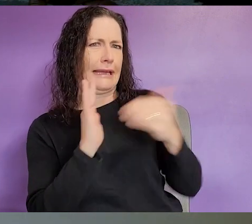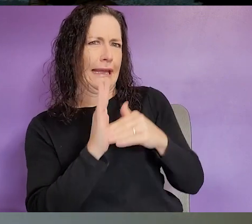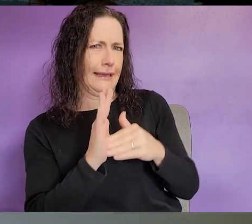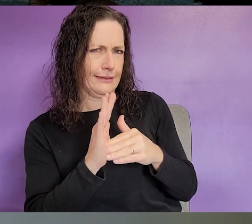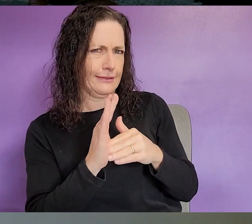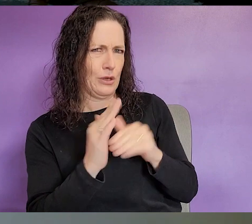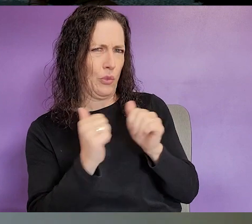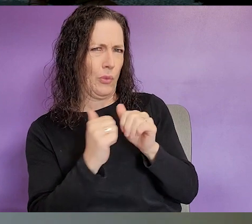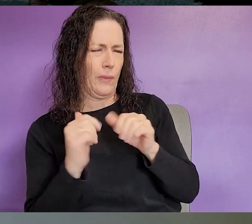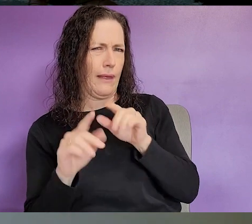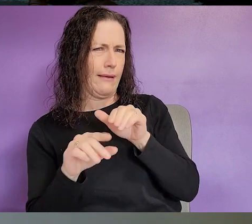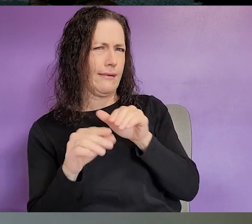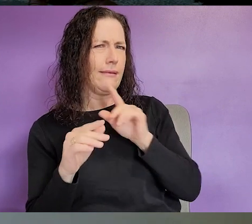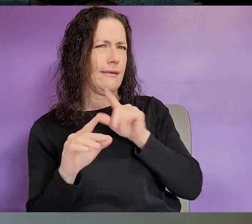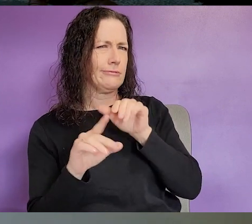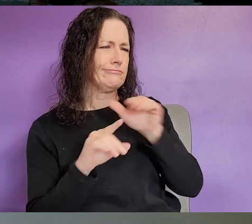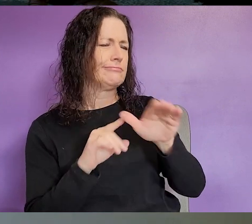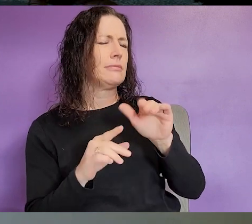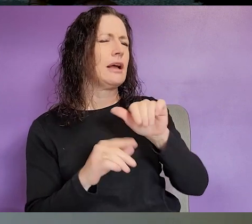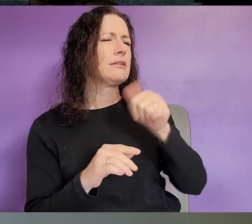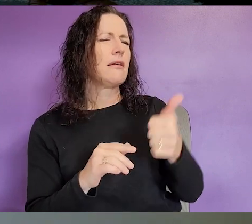a real expert in the law